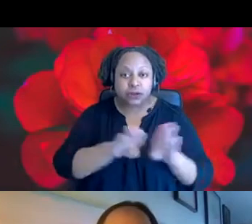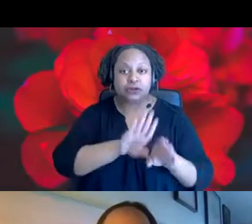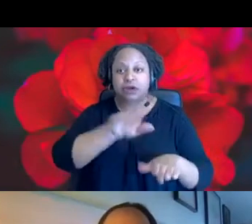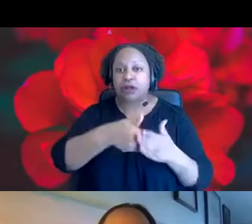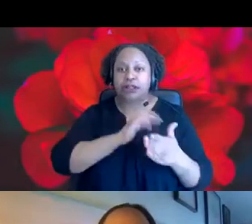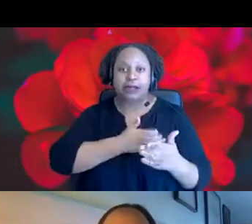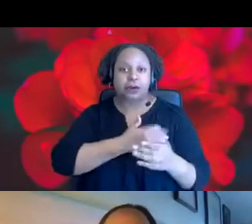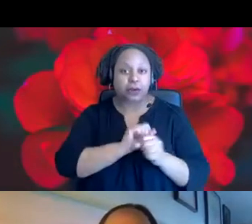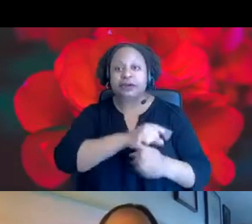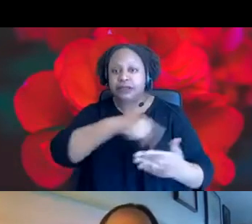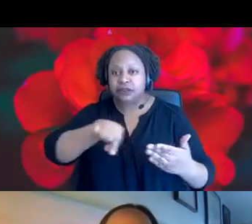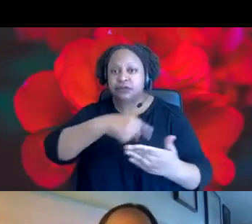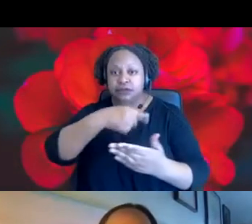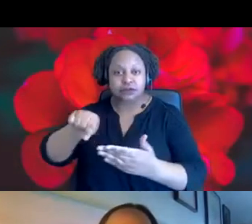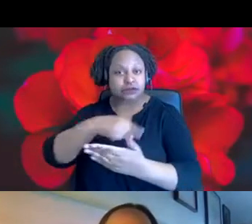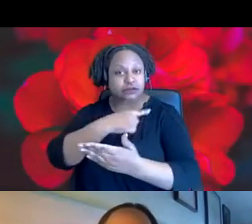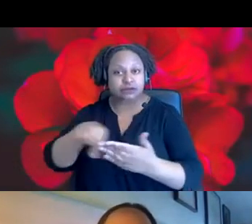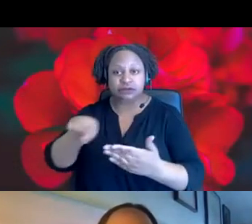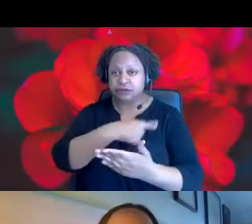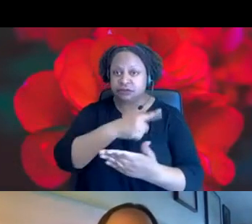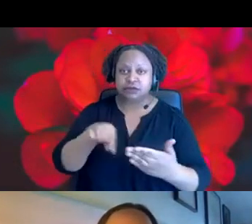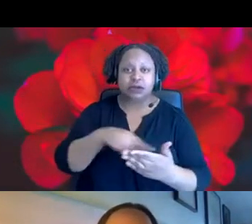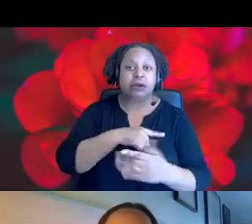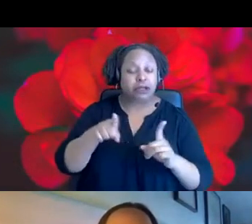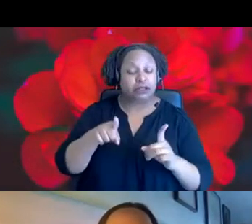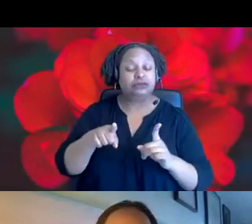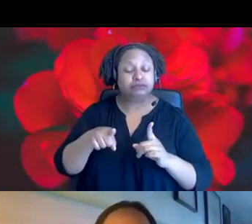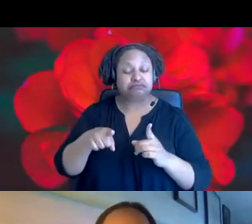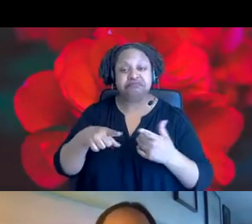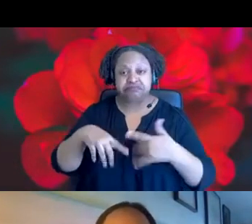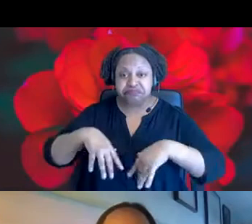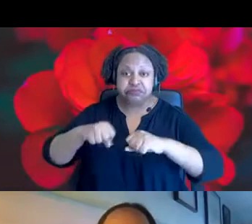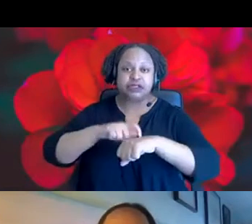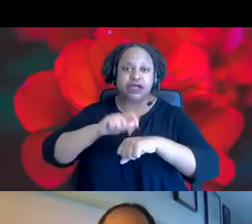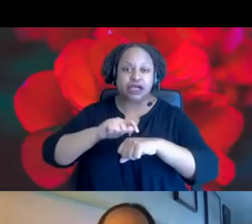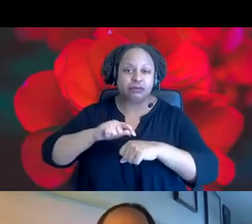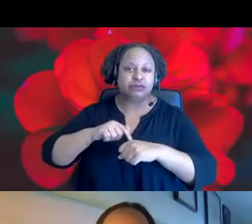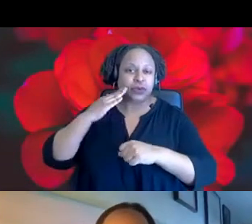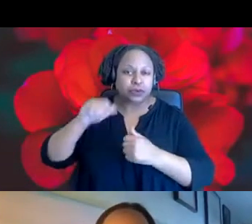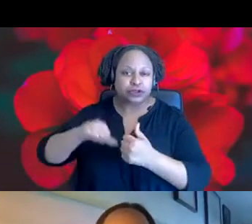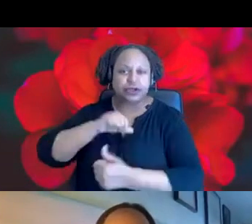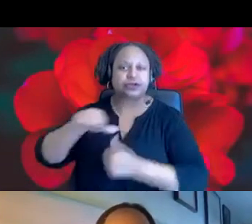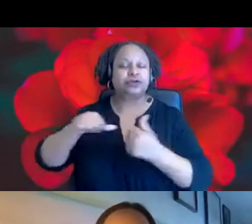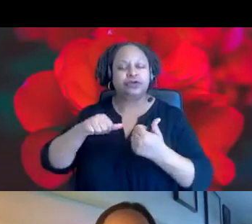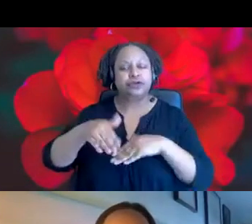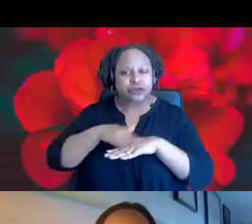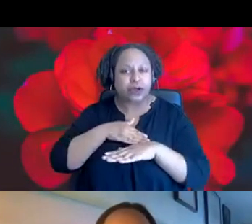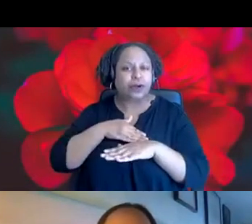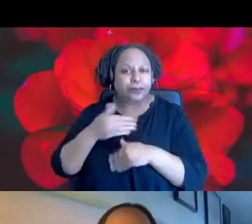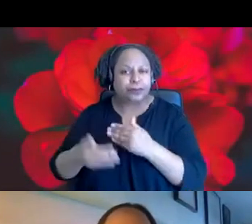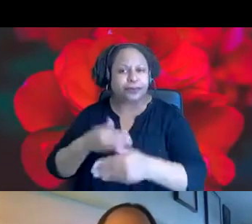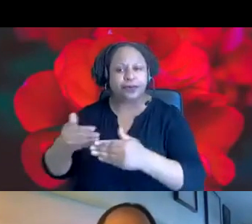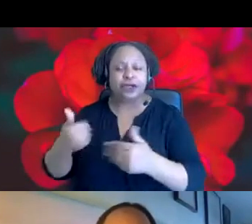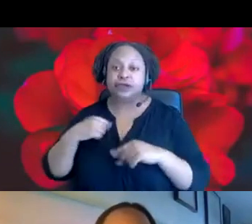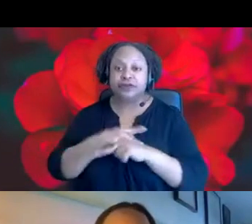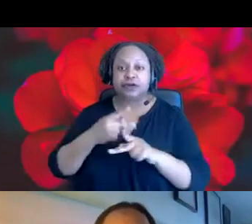work. And that actually gave us a lot of time to get to know each other and to take it slow and to figure out what is Amplified Opera,